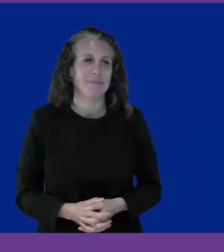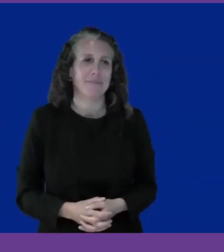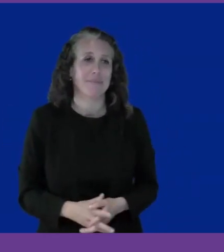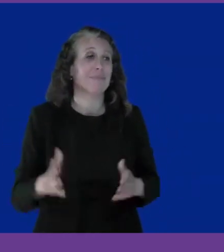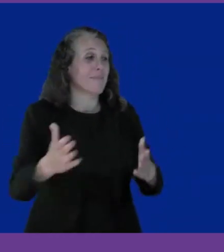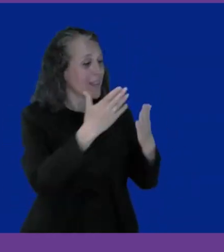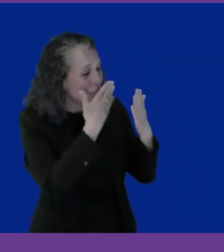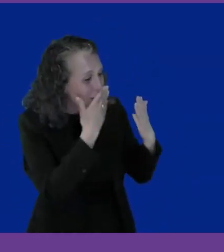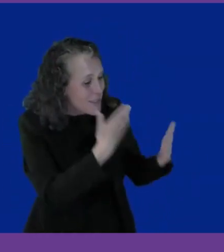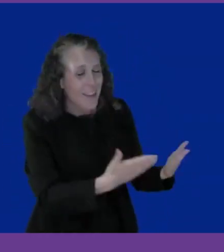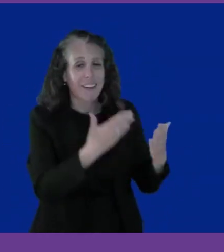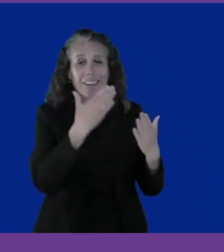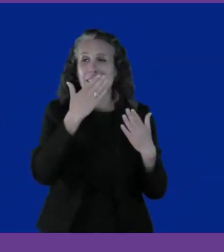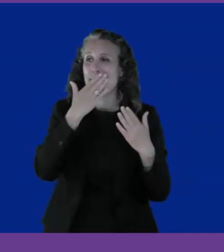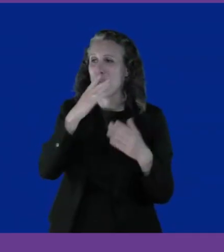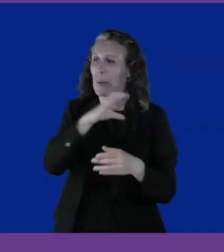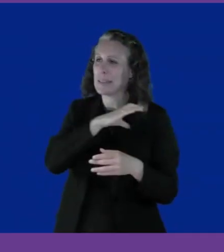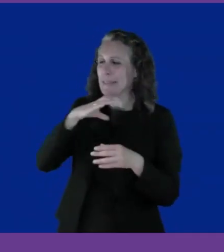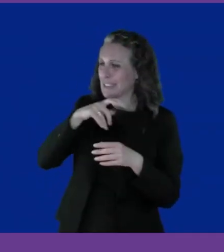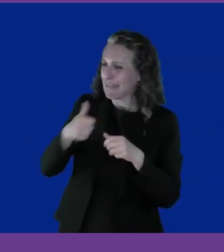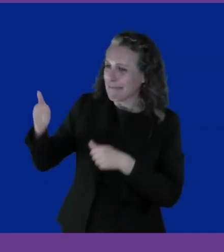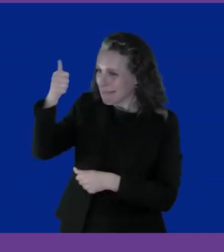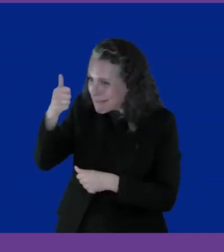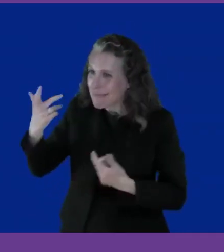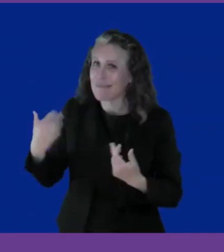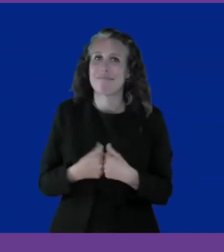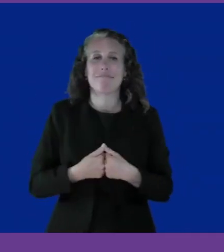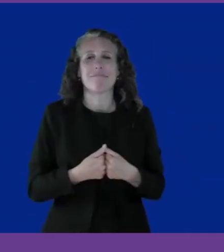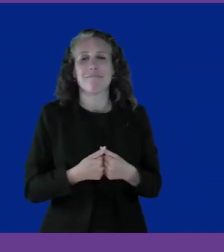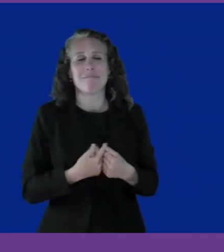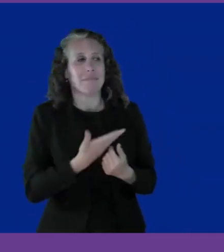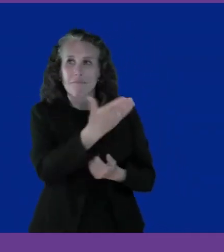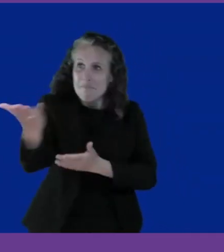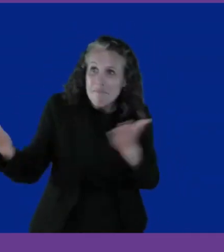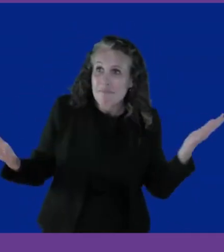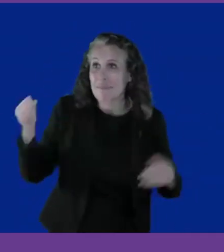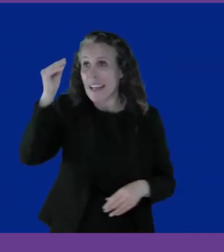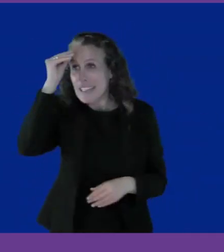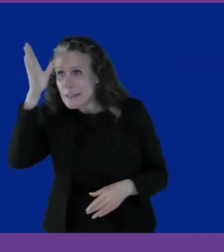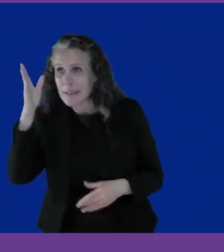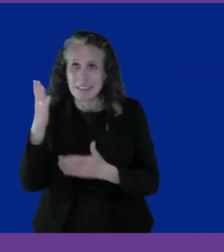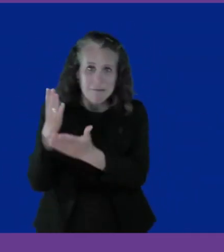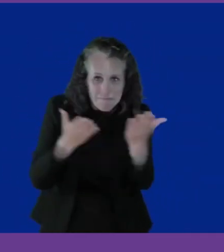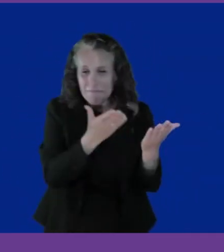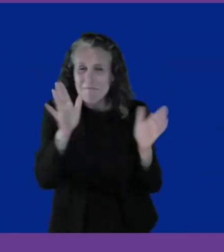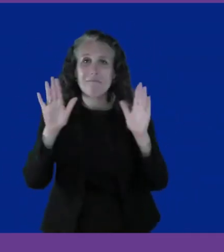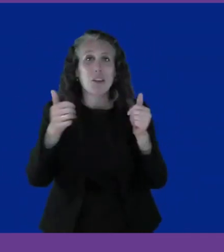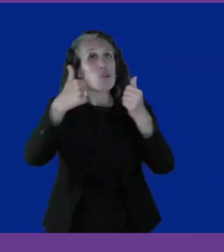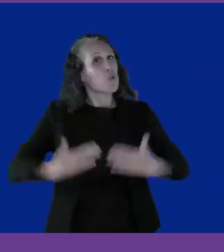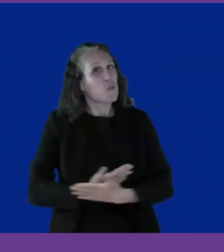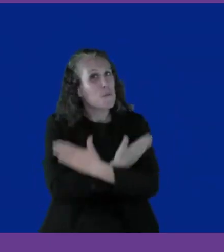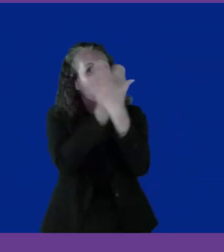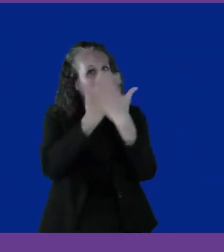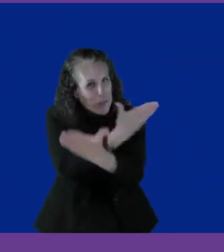Commissioner Albuquerque, distinguished guests, dear colleagues, experts, and ladies and gentlemen, good morning, everyone,